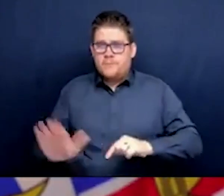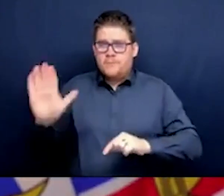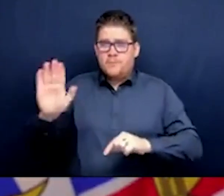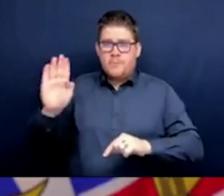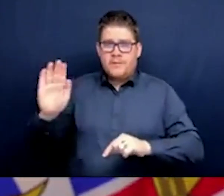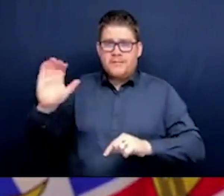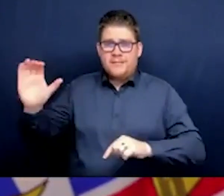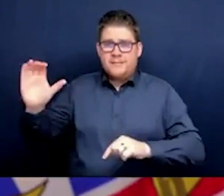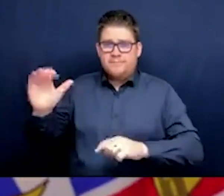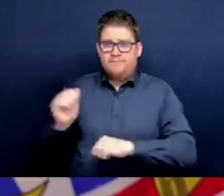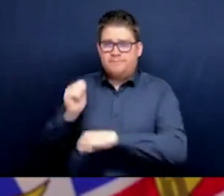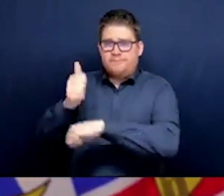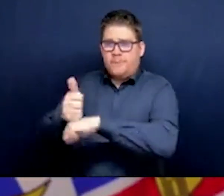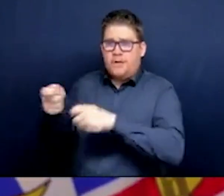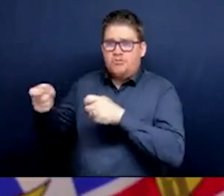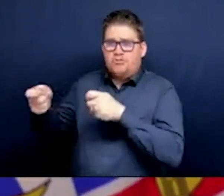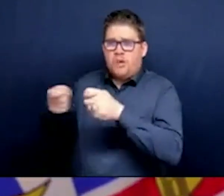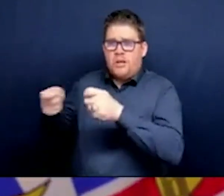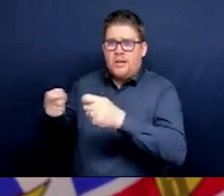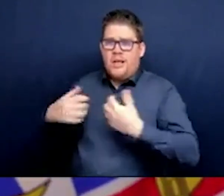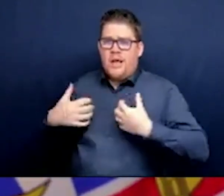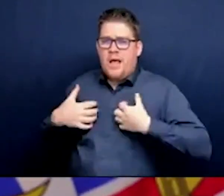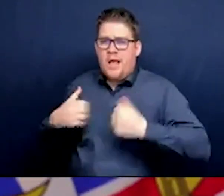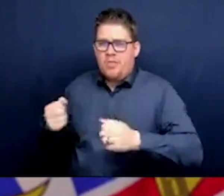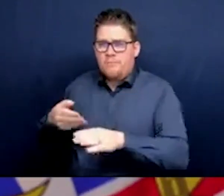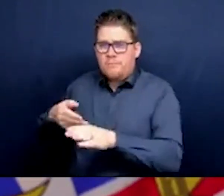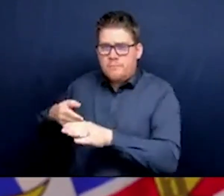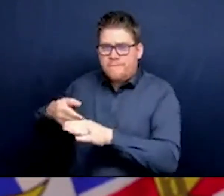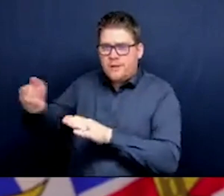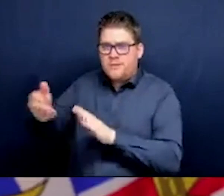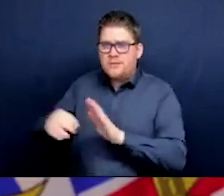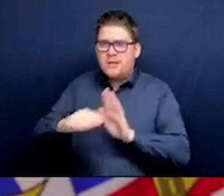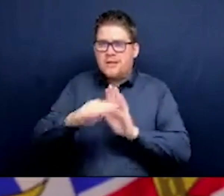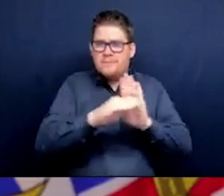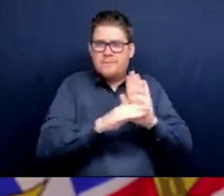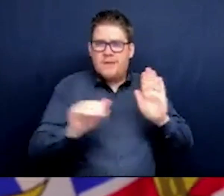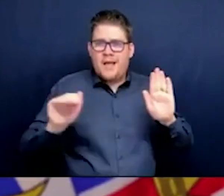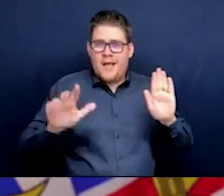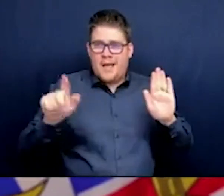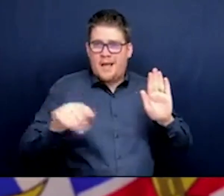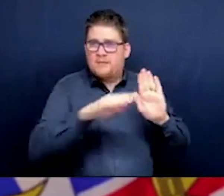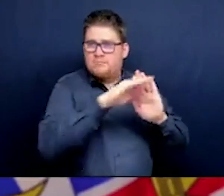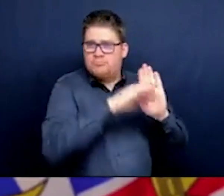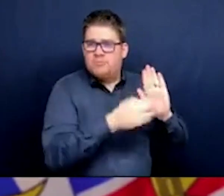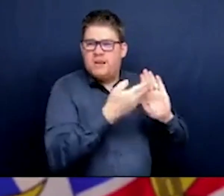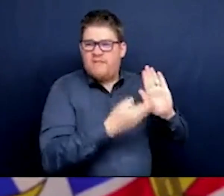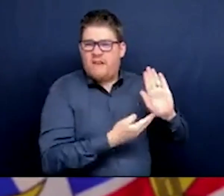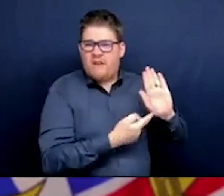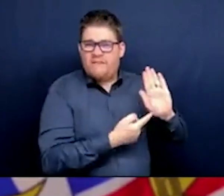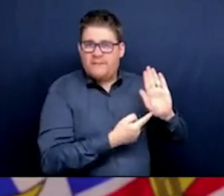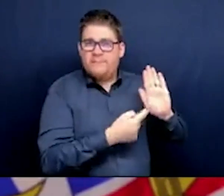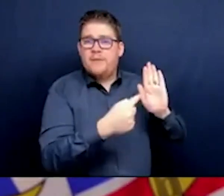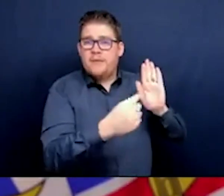Regulated Health Professionals Act that creates what we call a college. And I'm expressing this because